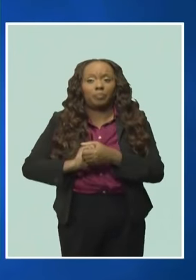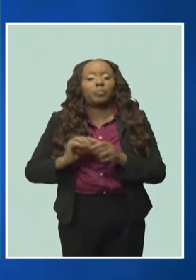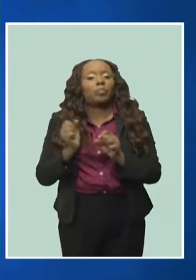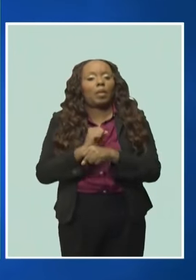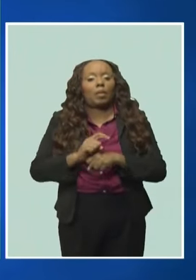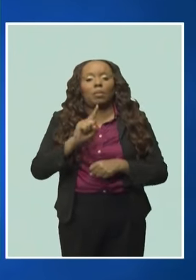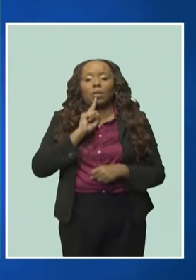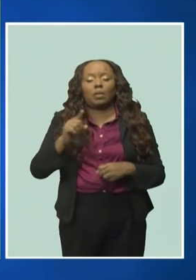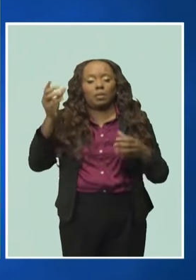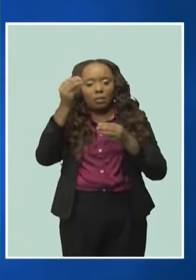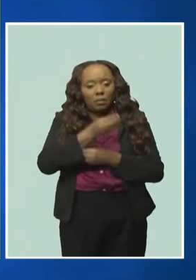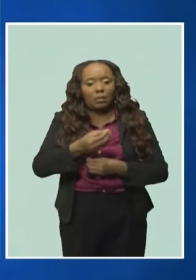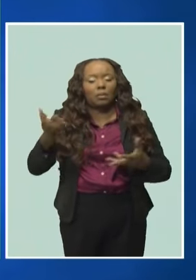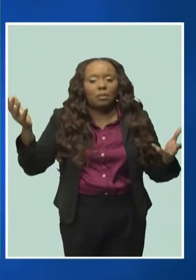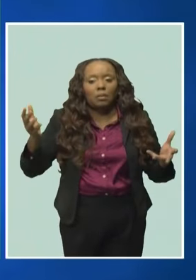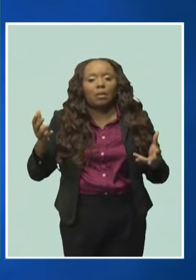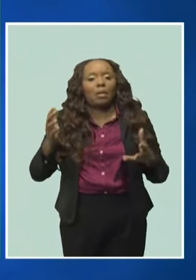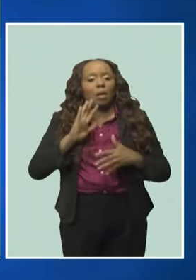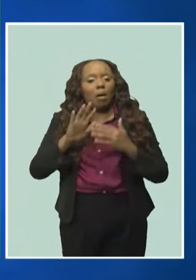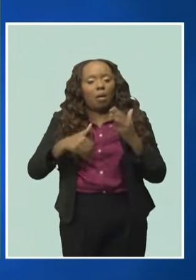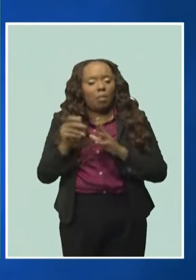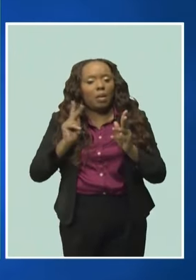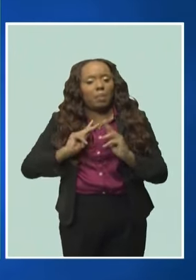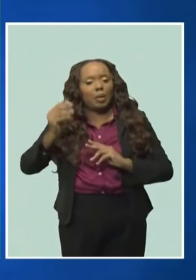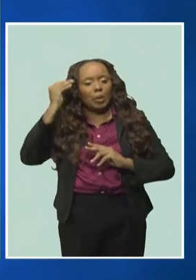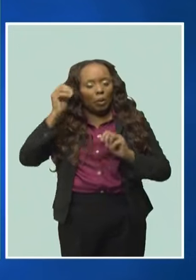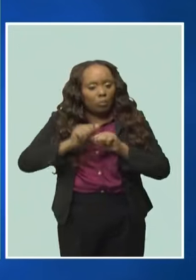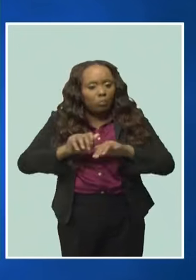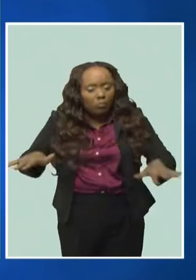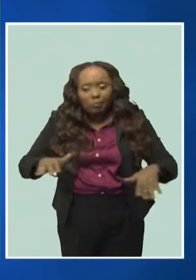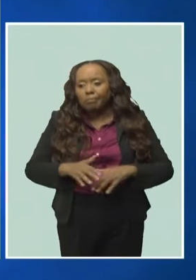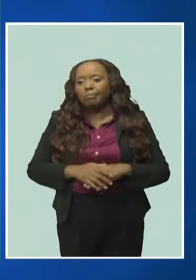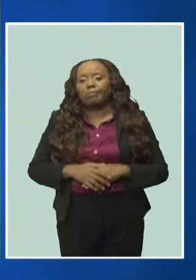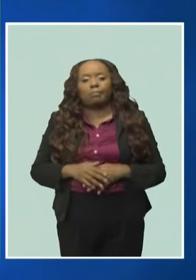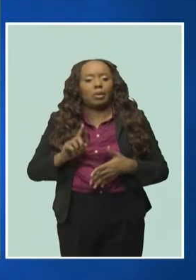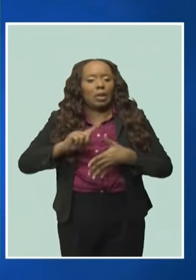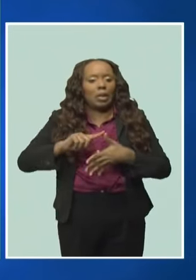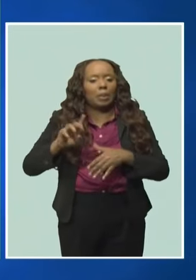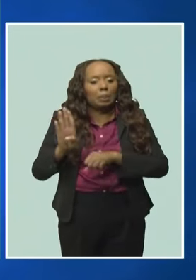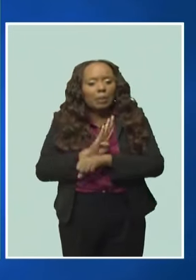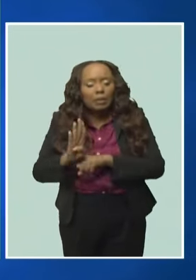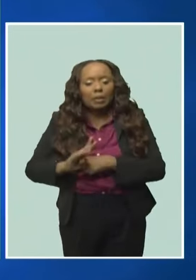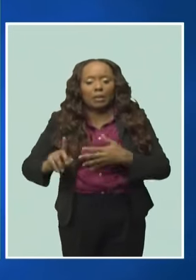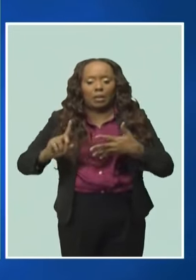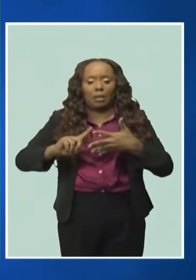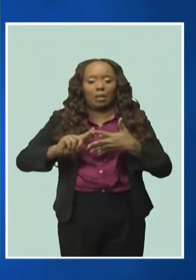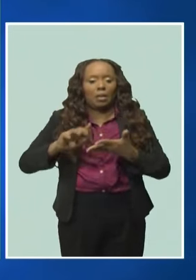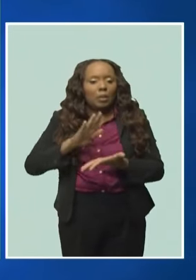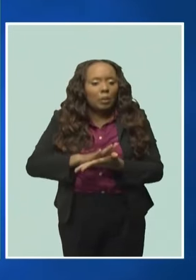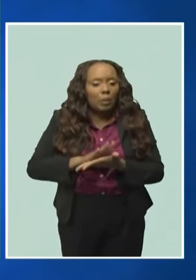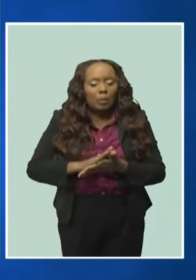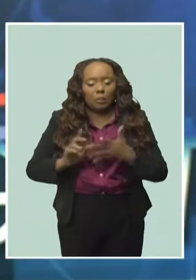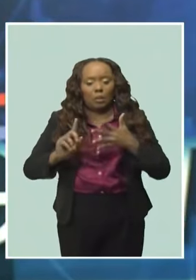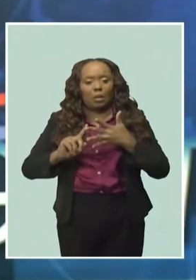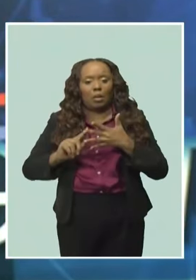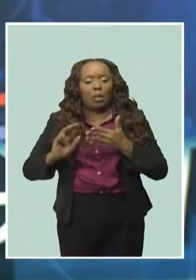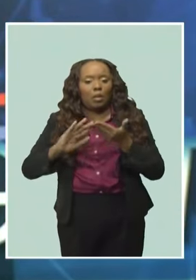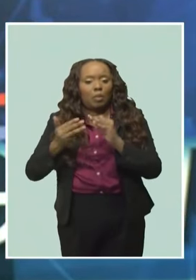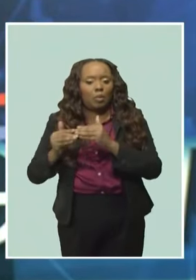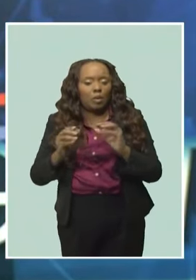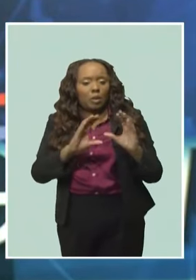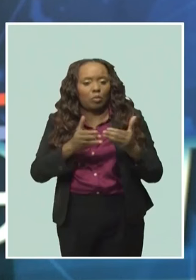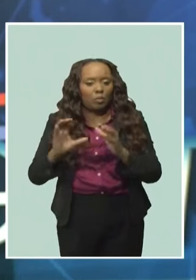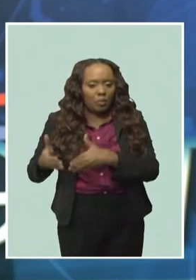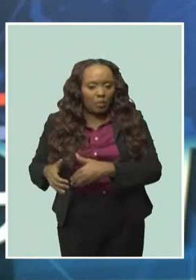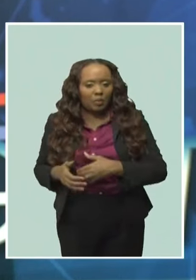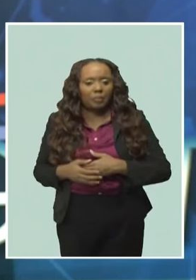reaches all levels of the society, from the business community to schools and, of course, community groups. The